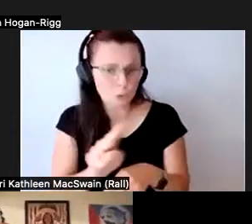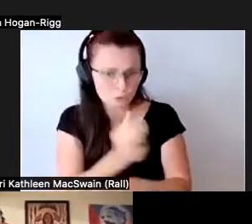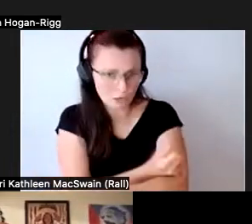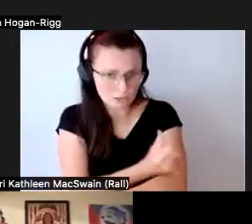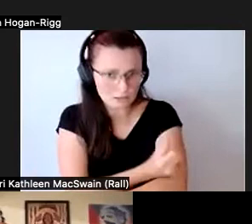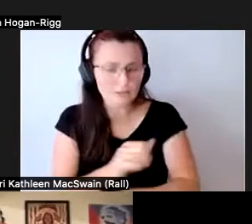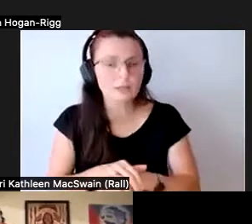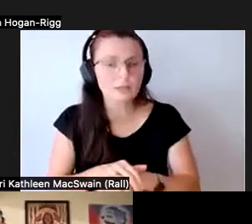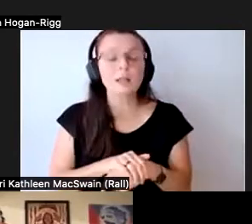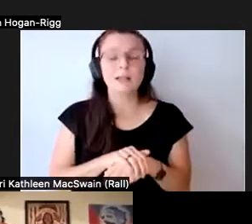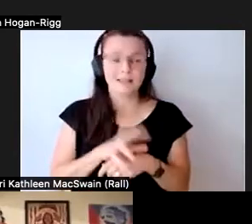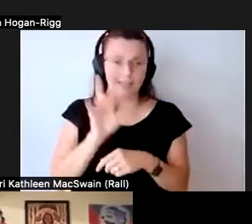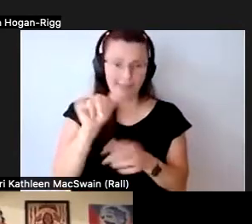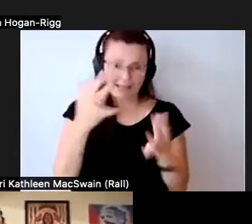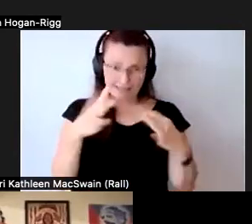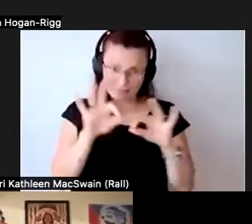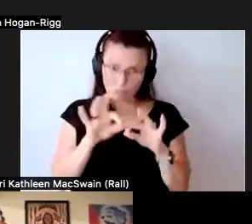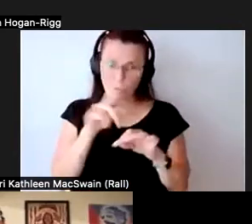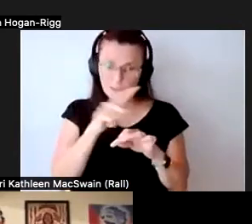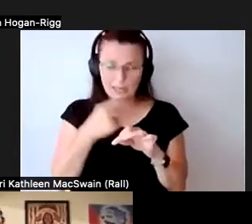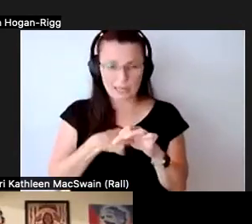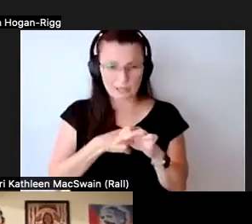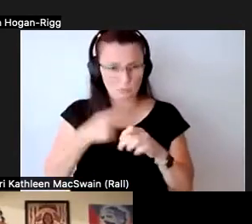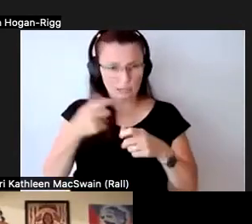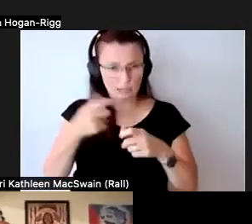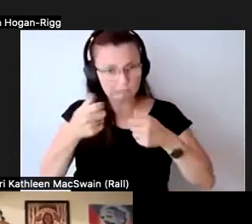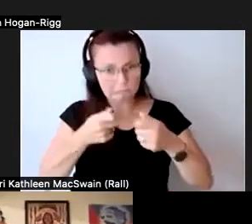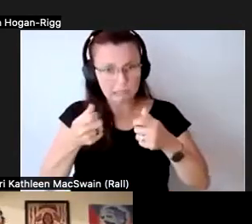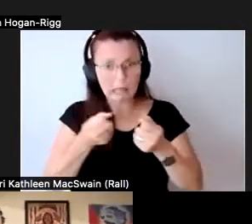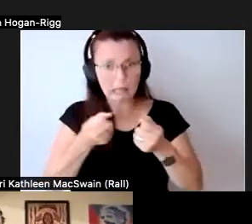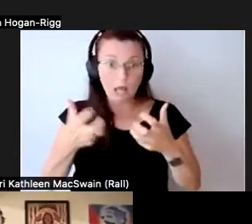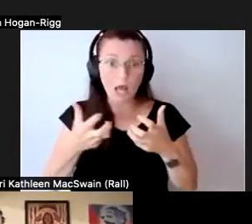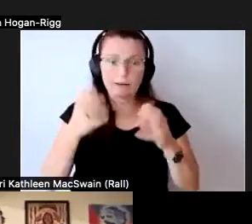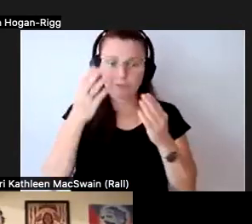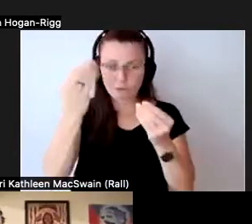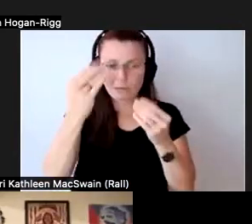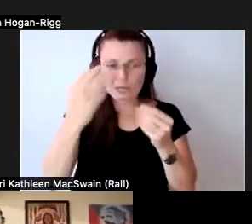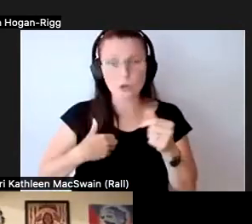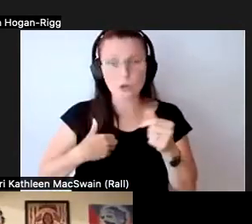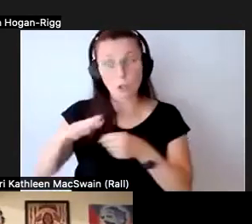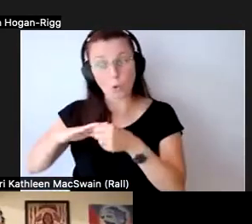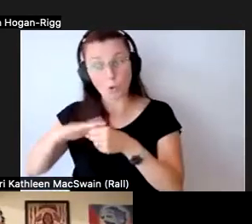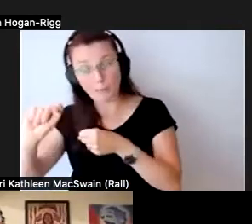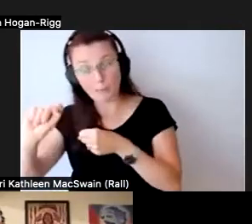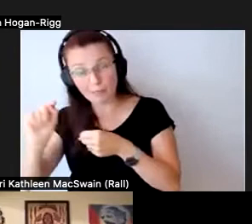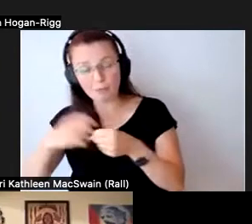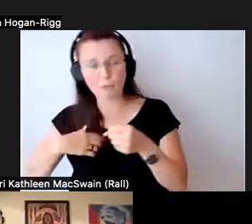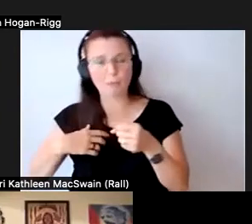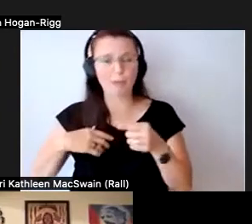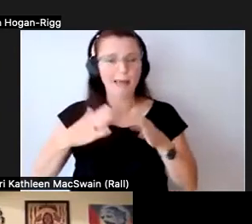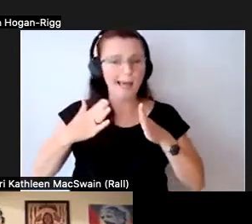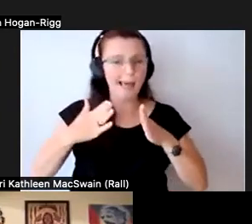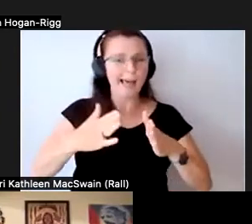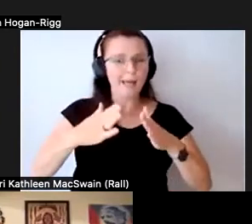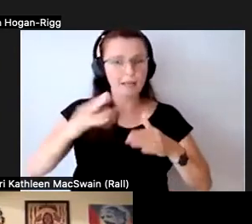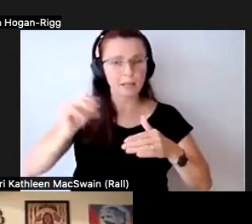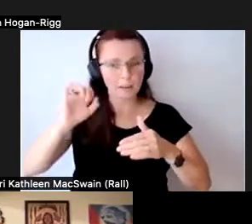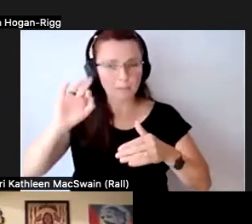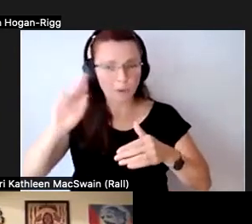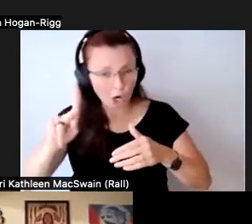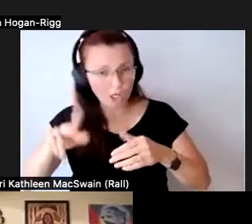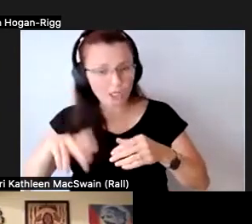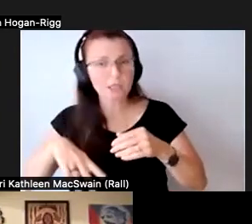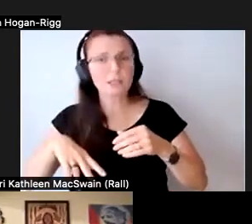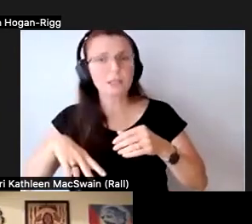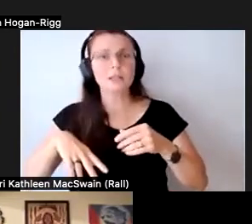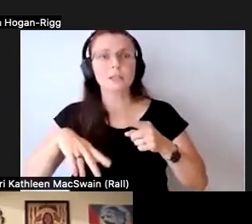some really key information, like at a local bathroom or in an alley or at a park. We're reducing that. The community is